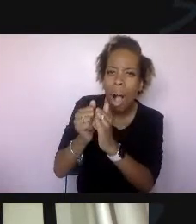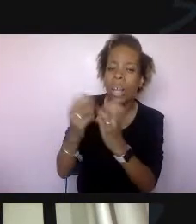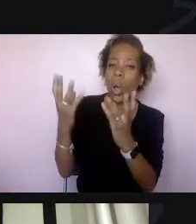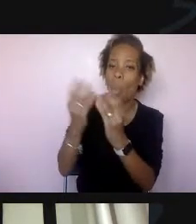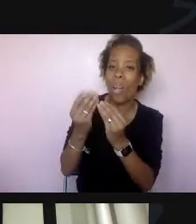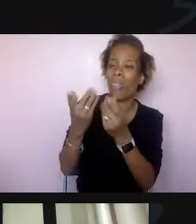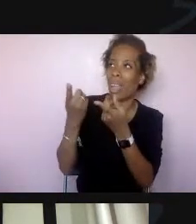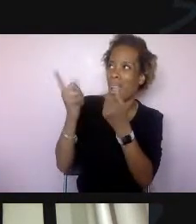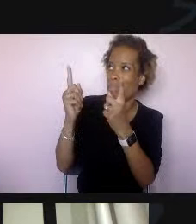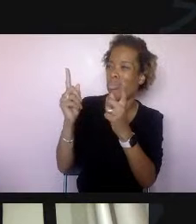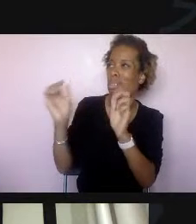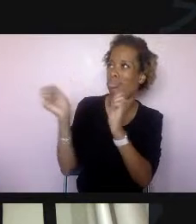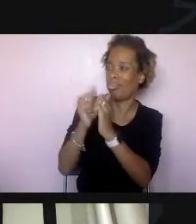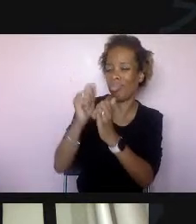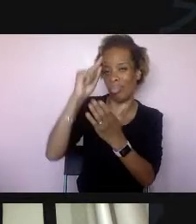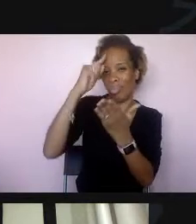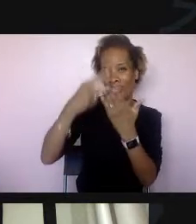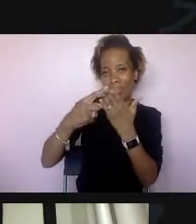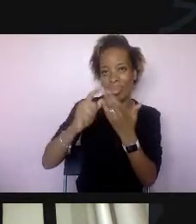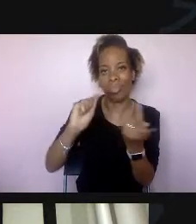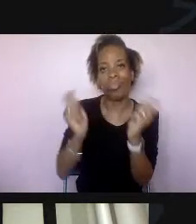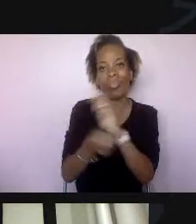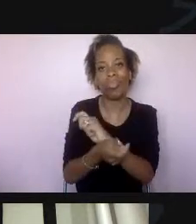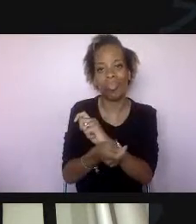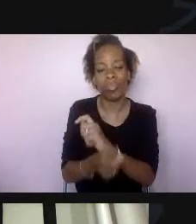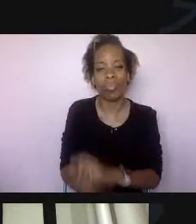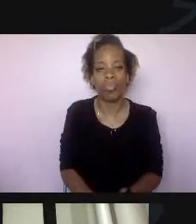kind of information.